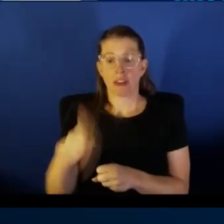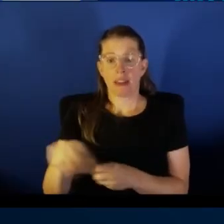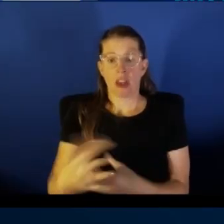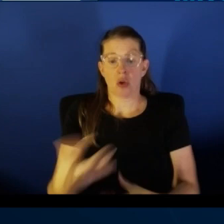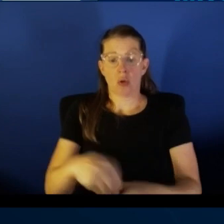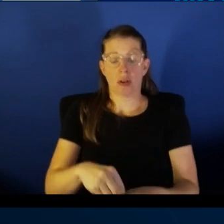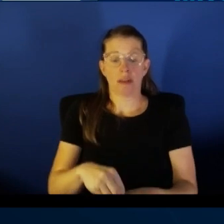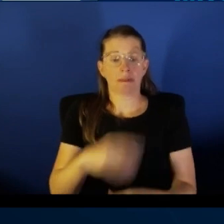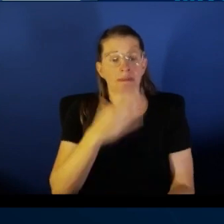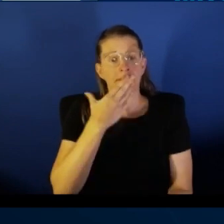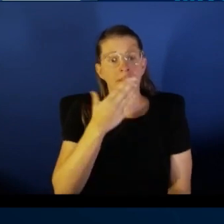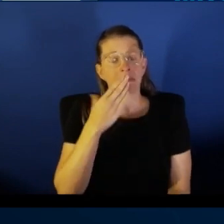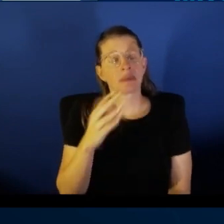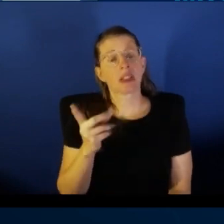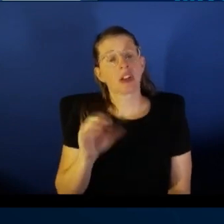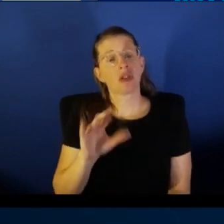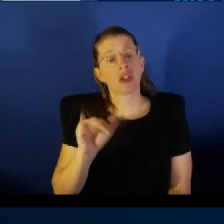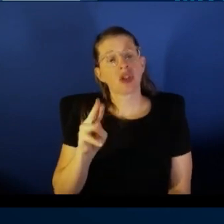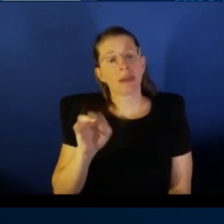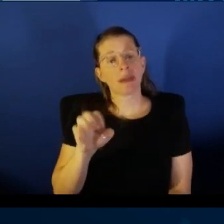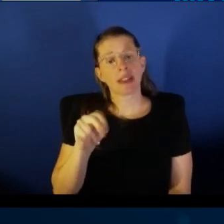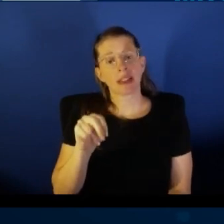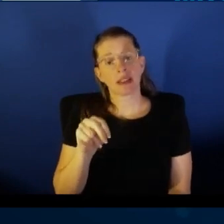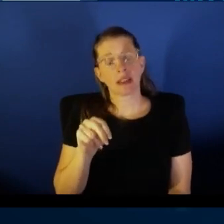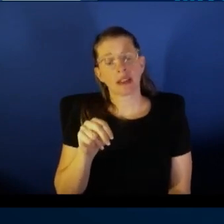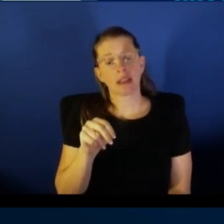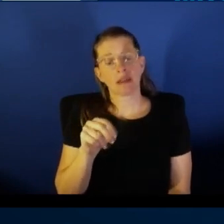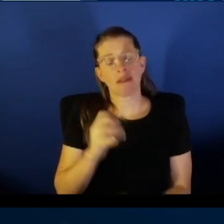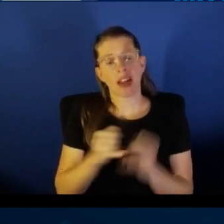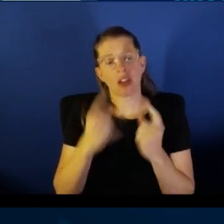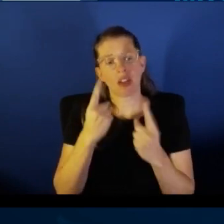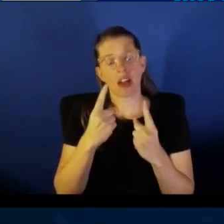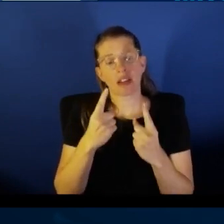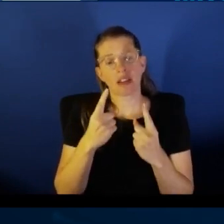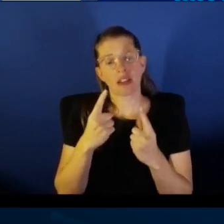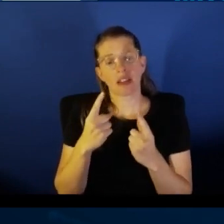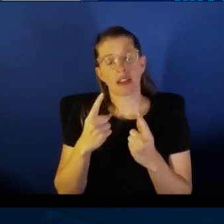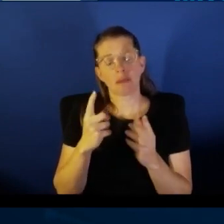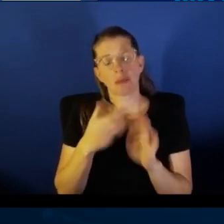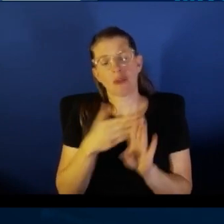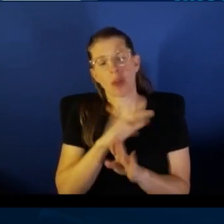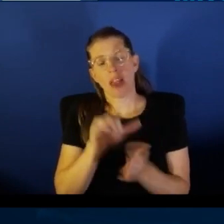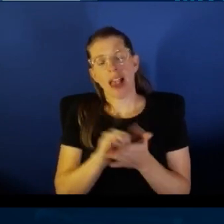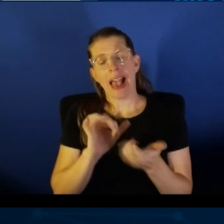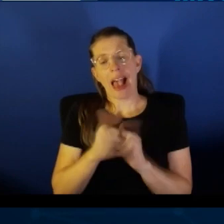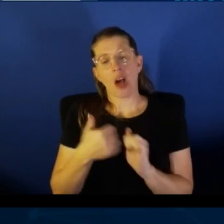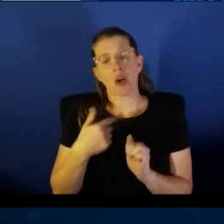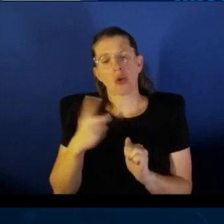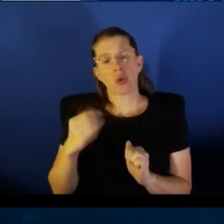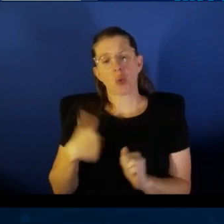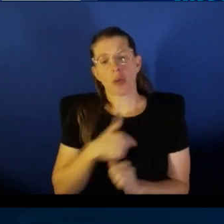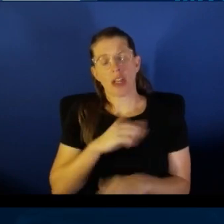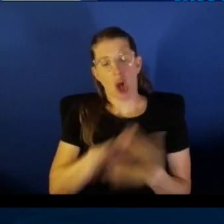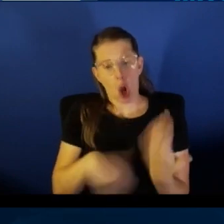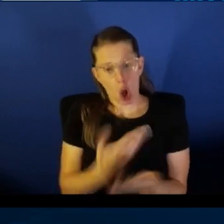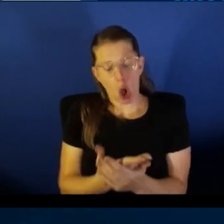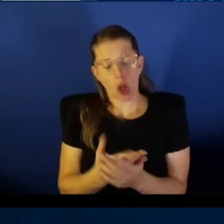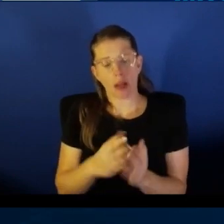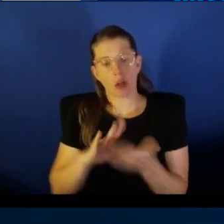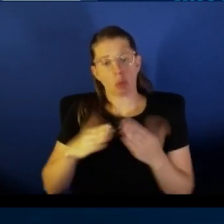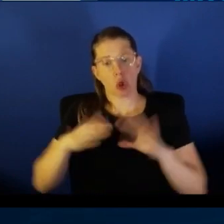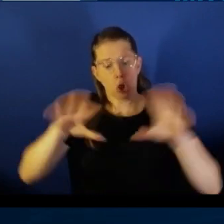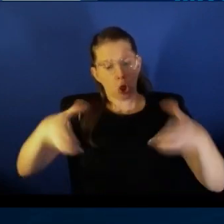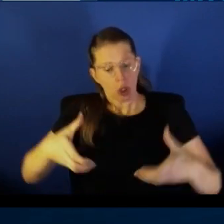Dr. Jamieson, I want to hear your final thought, but could you also, before you give that, just how do we all as a collective community do